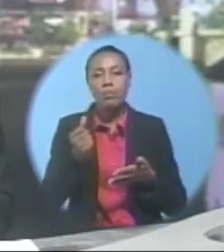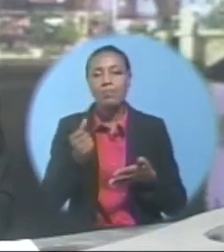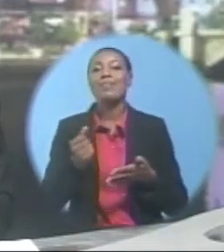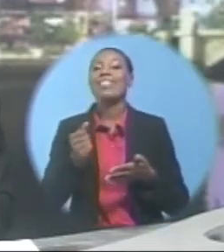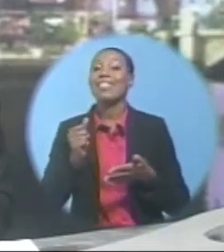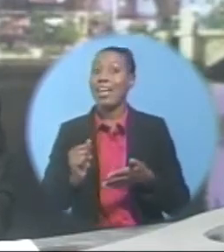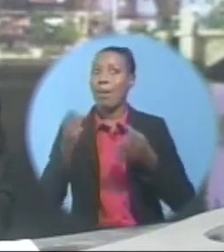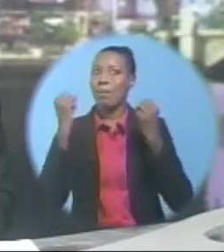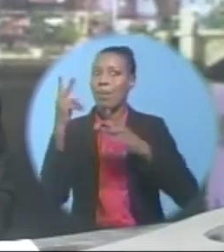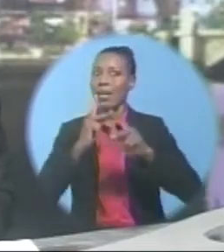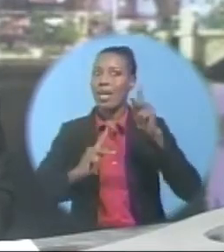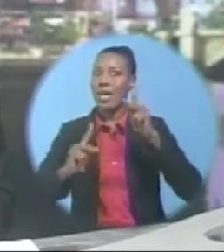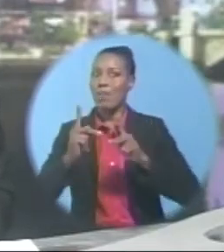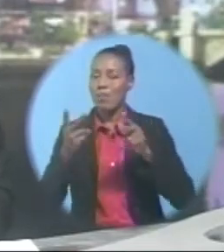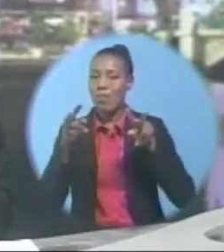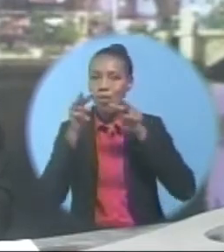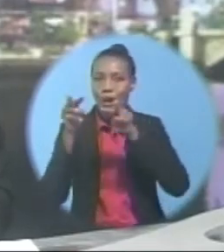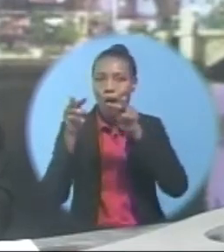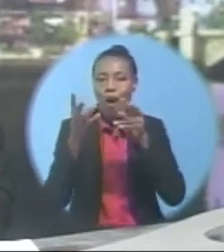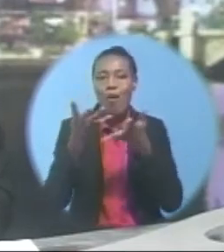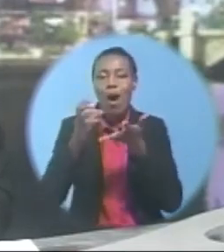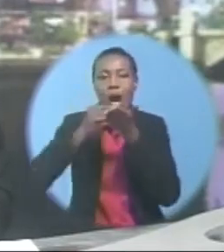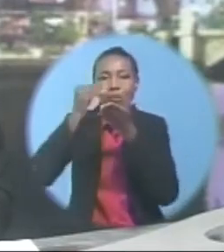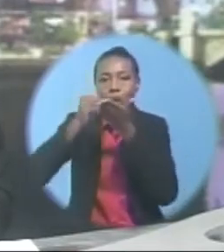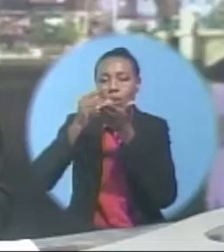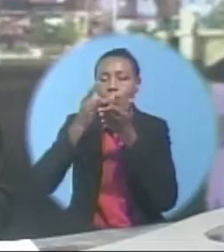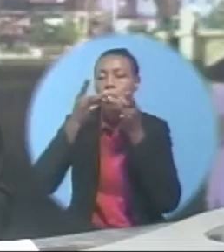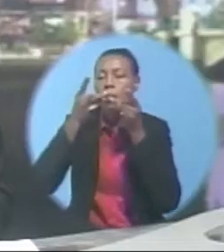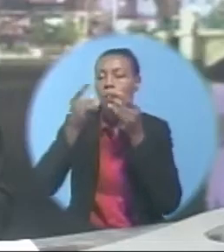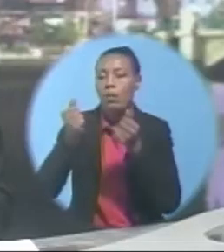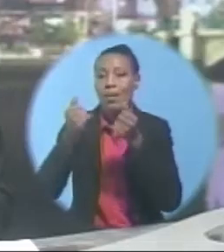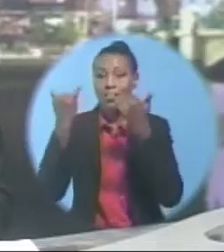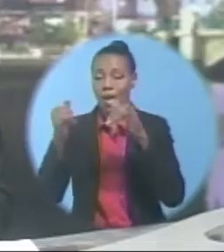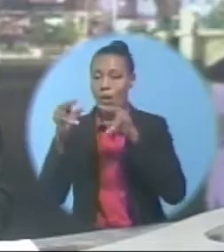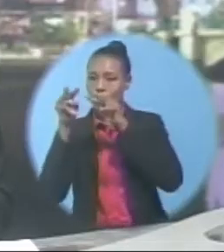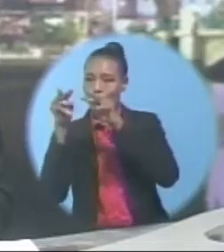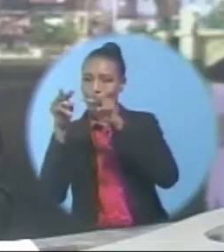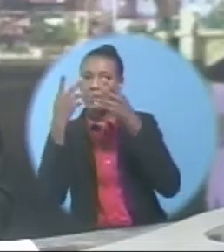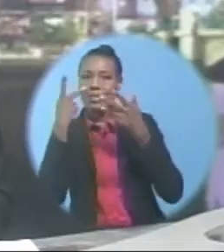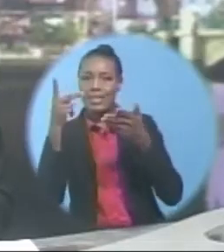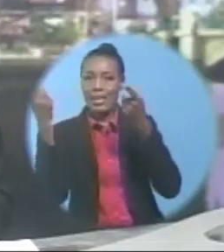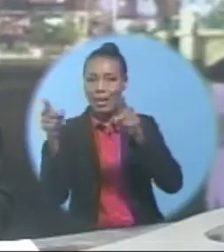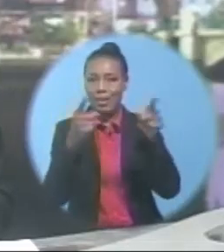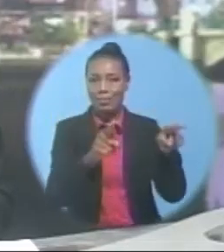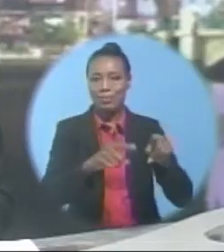a huge hit. We took our cameras to the Grand Market today to see what was cooking.